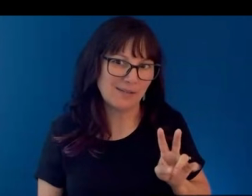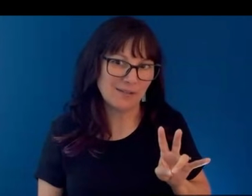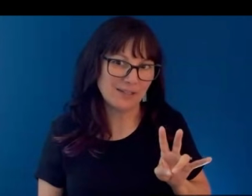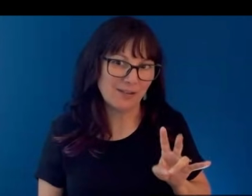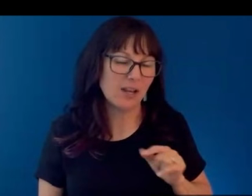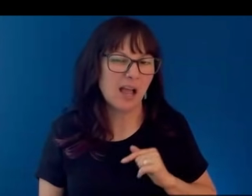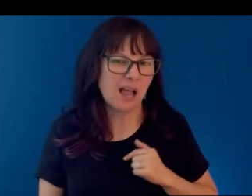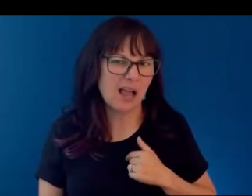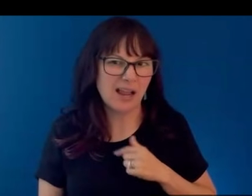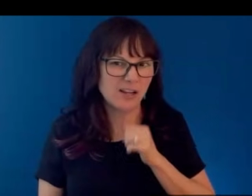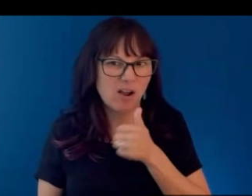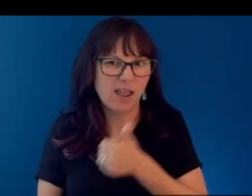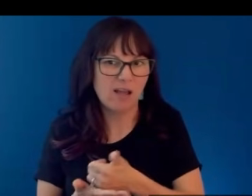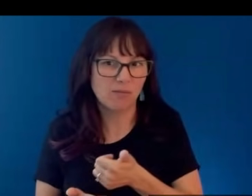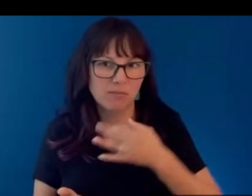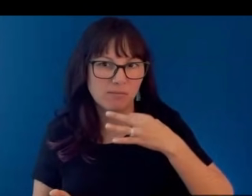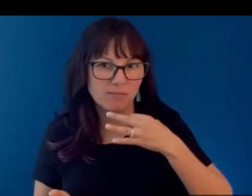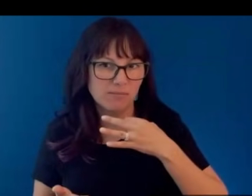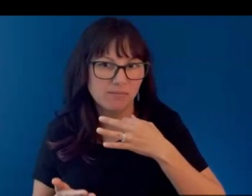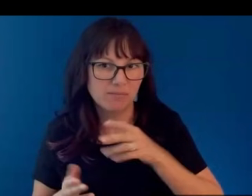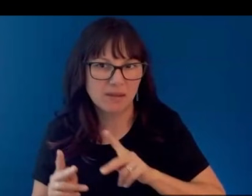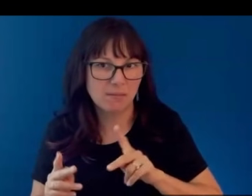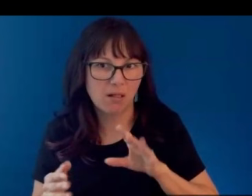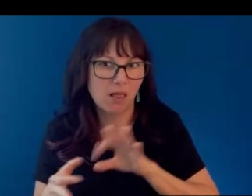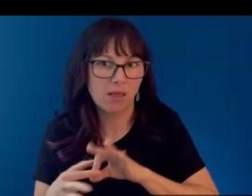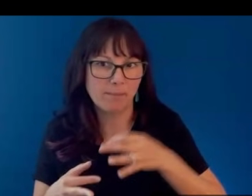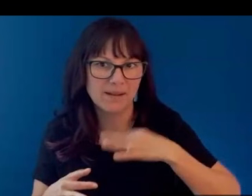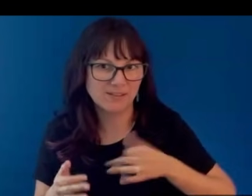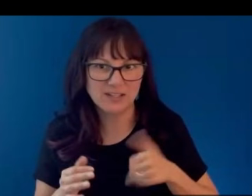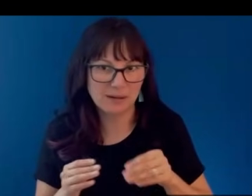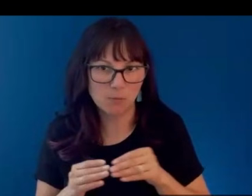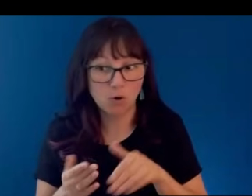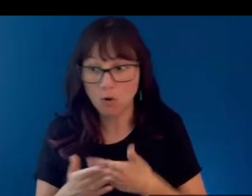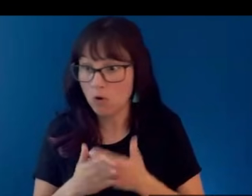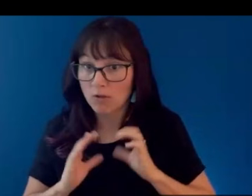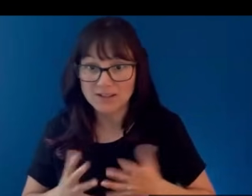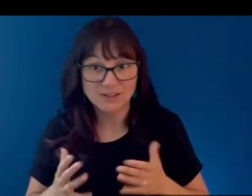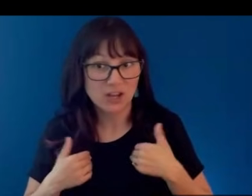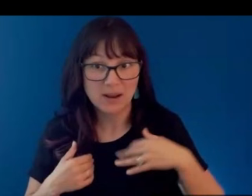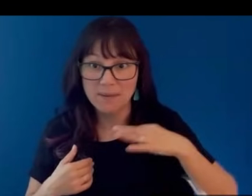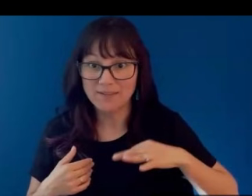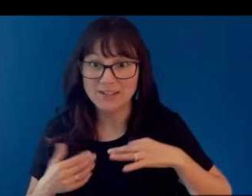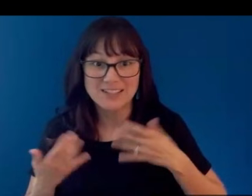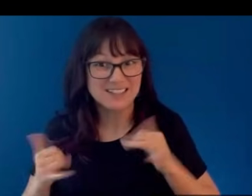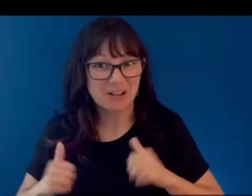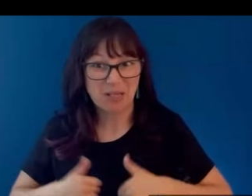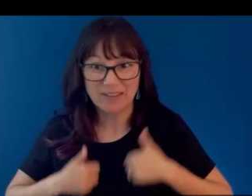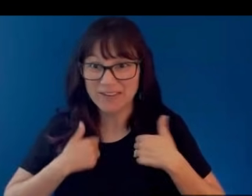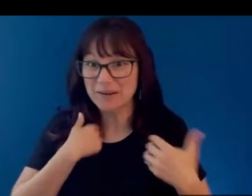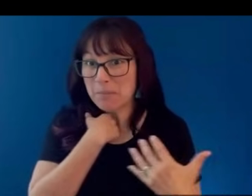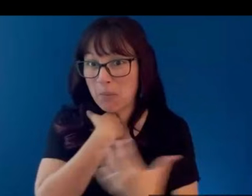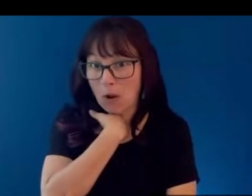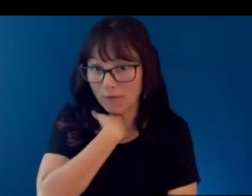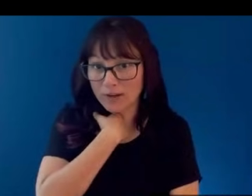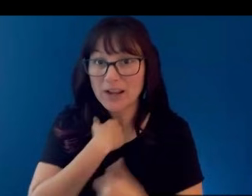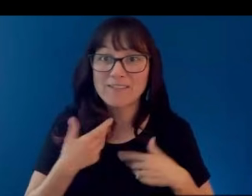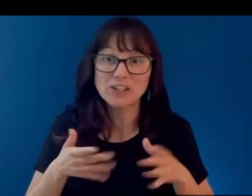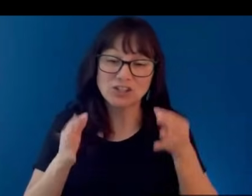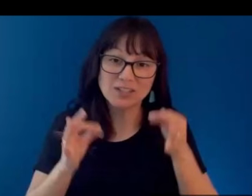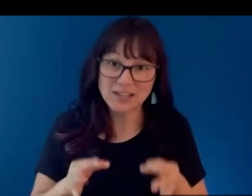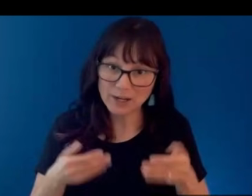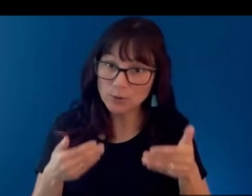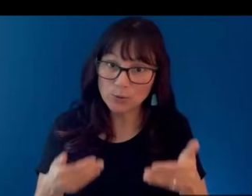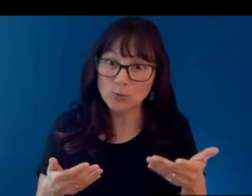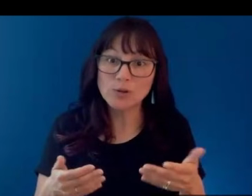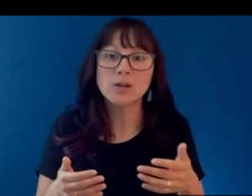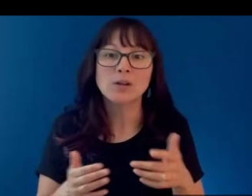benefits. I didn't need to anymore. All of my clients got benefits and they were still living in poverty. So what I decided to do as a good